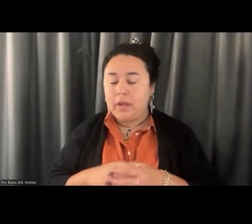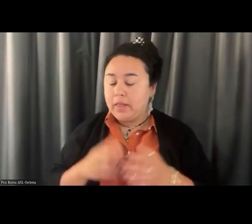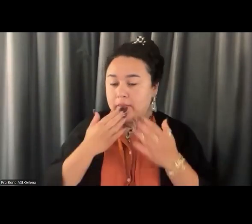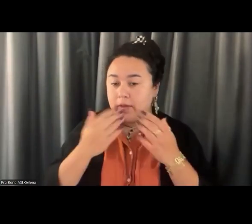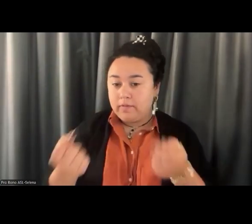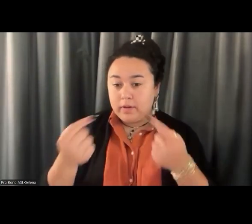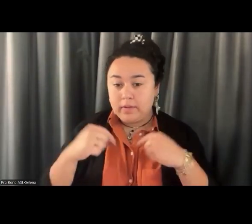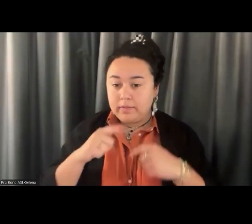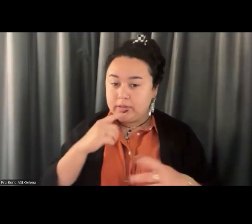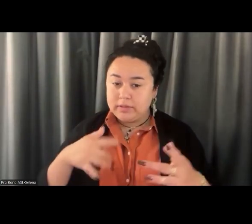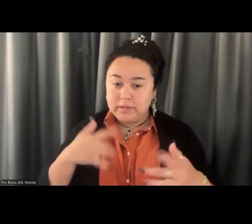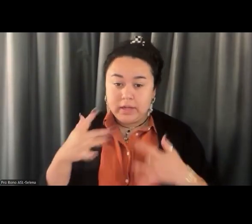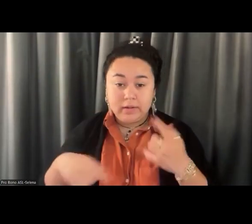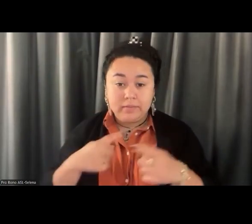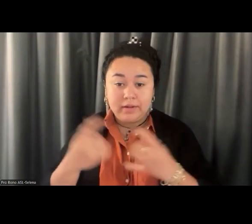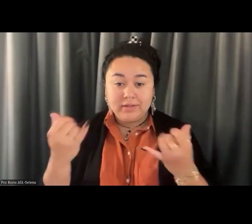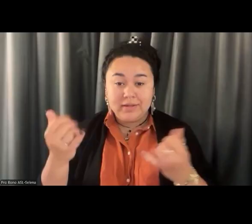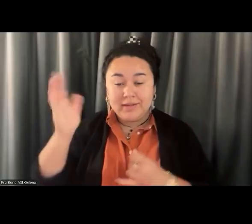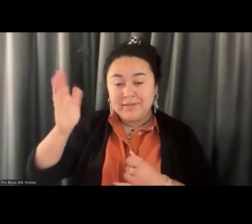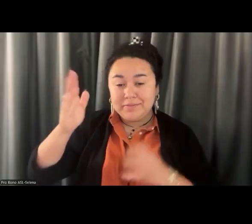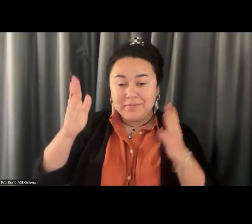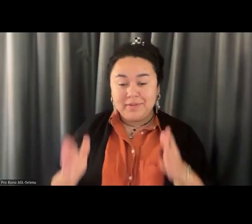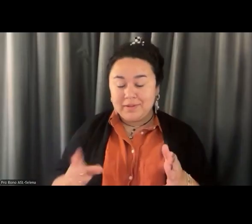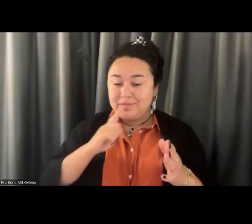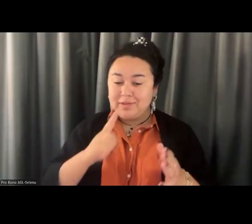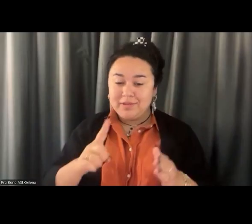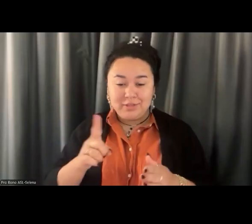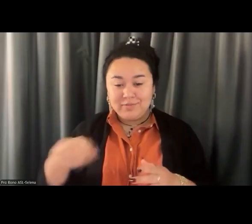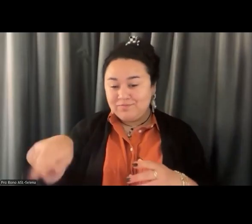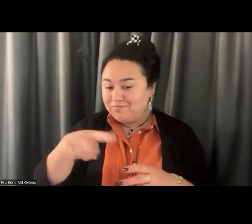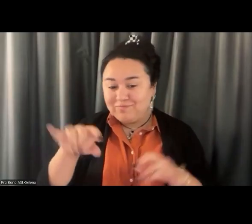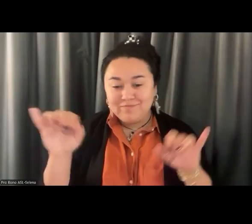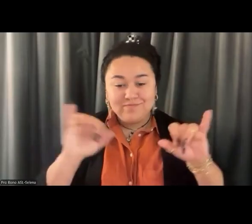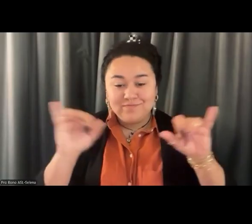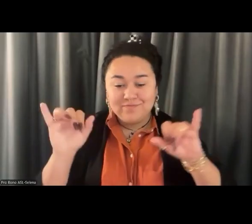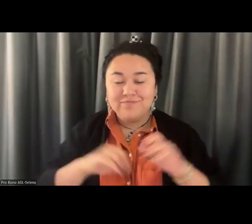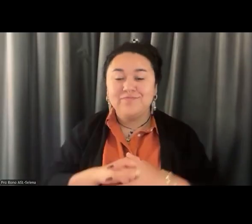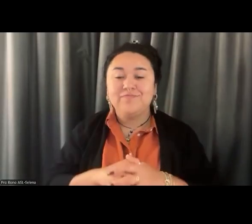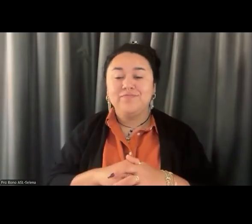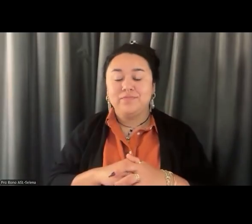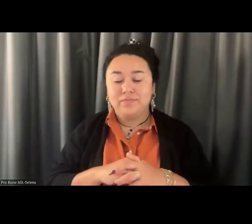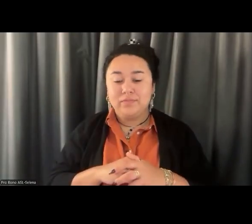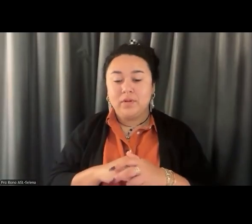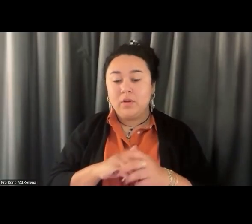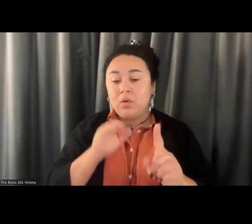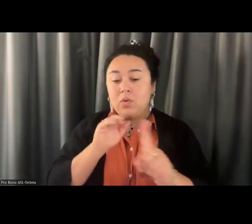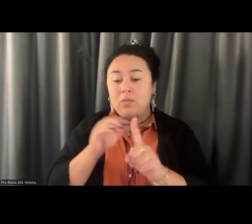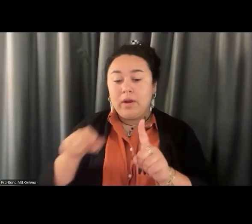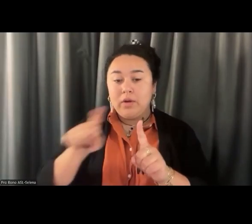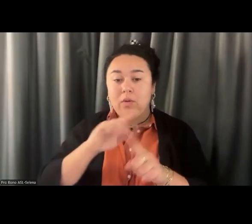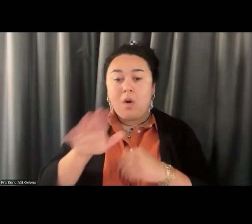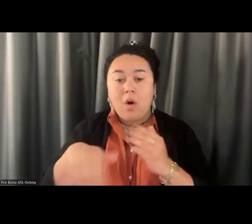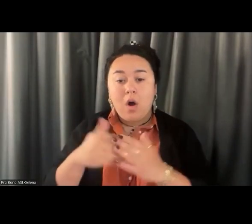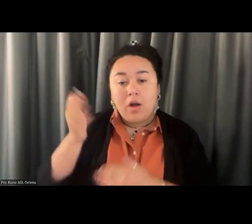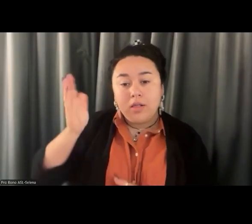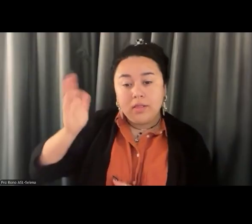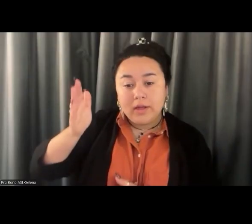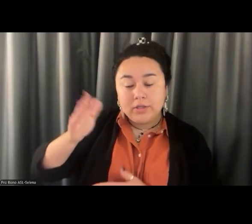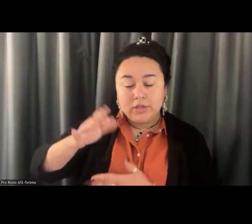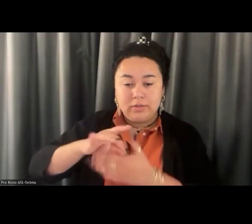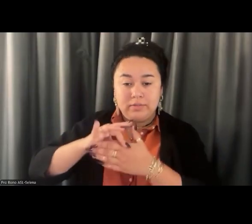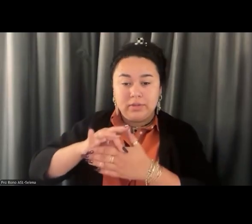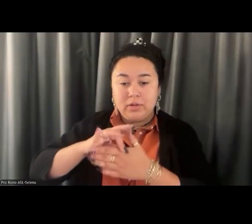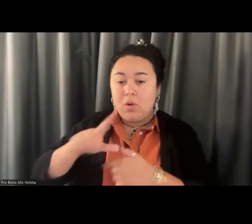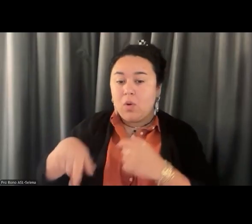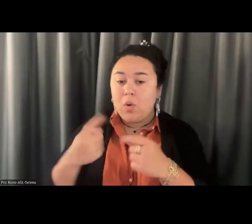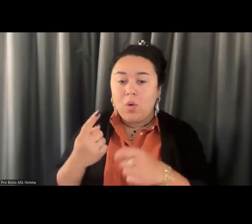really excited about today's speakers, and I'm sure you all are as well. As a reminder, all lecture materials should only be used